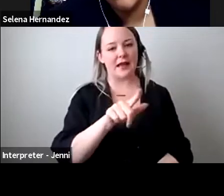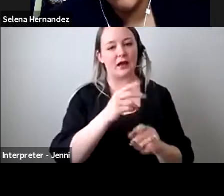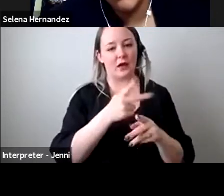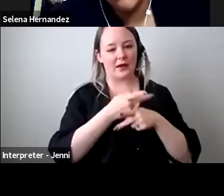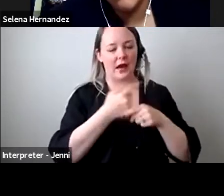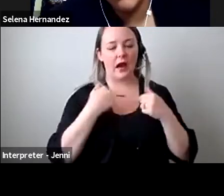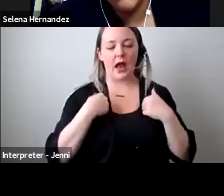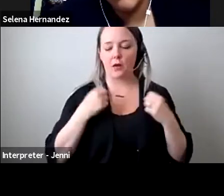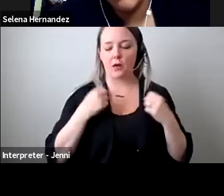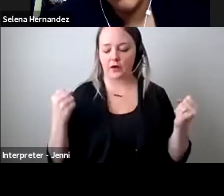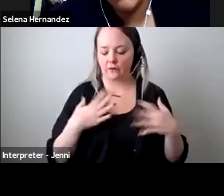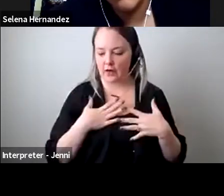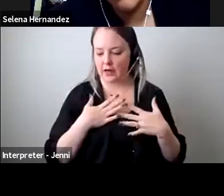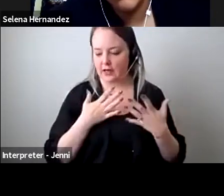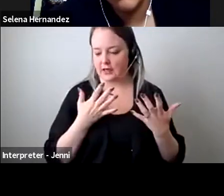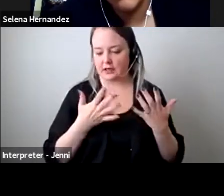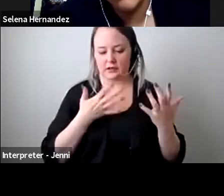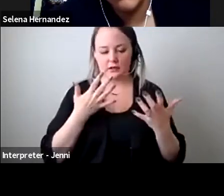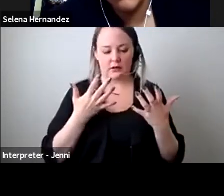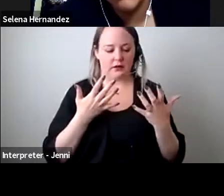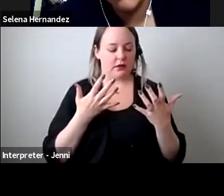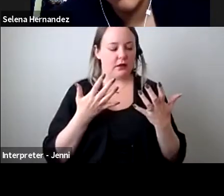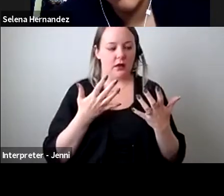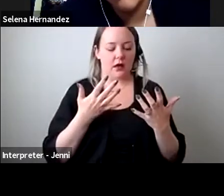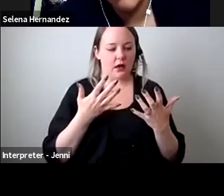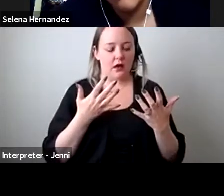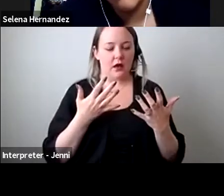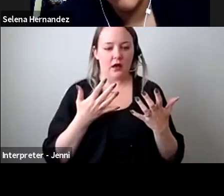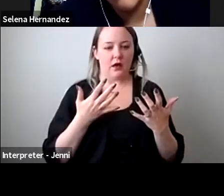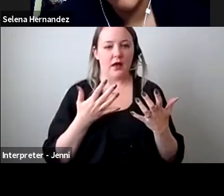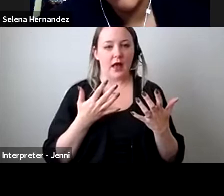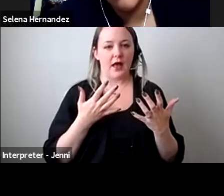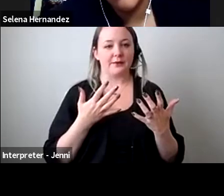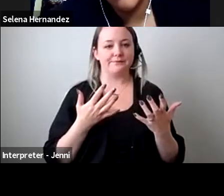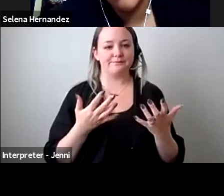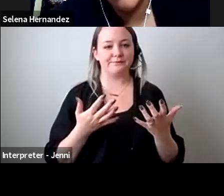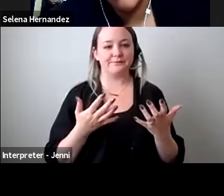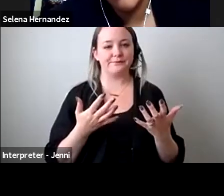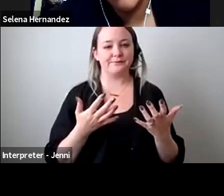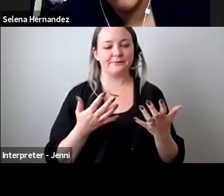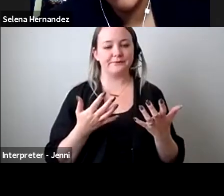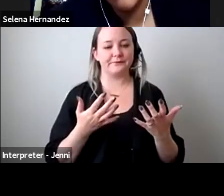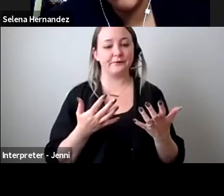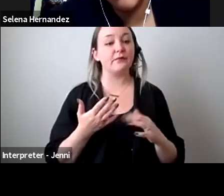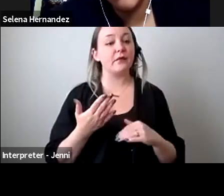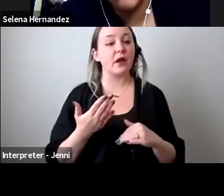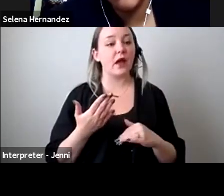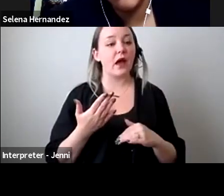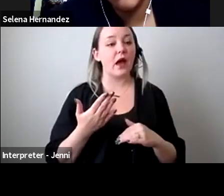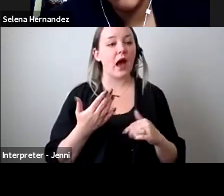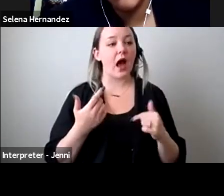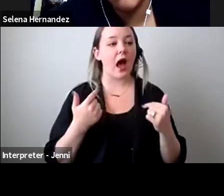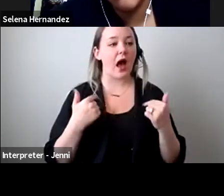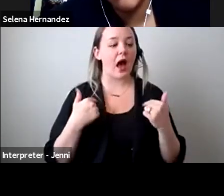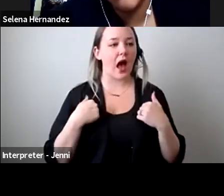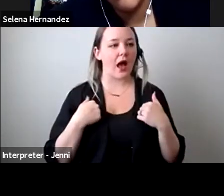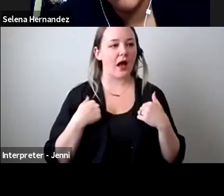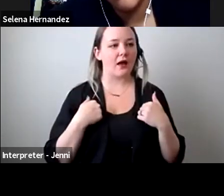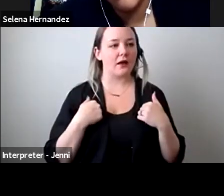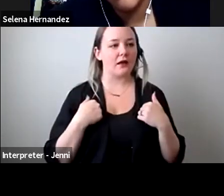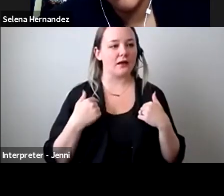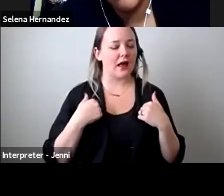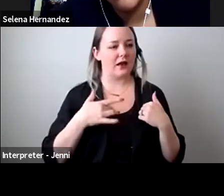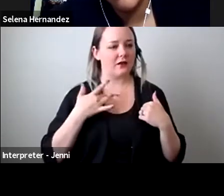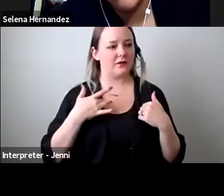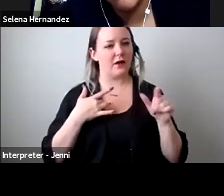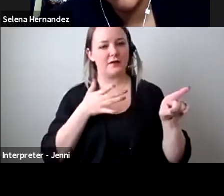traumatized. I was afraid of what, because of the way I had to bring my child in this world to be healthy, I felt that they was going to have a reason